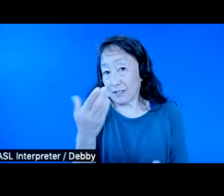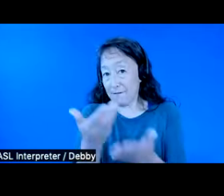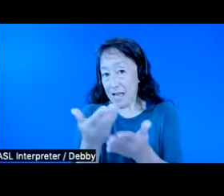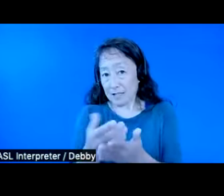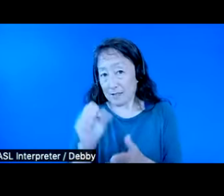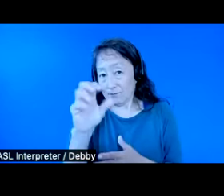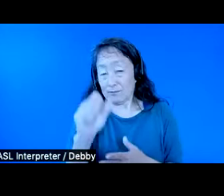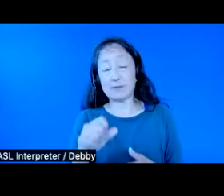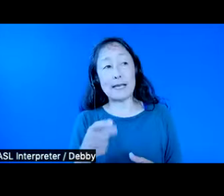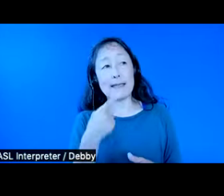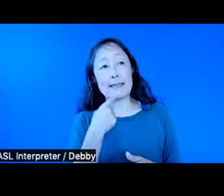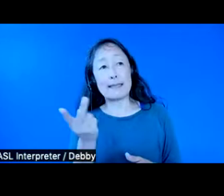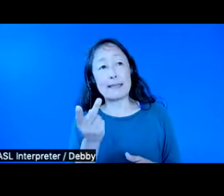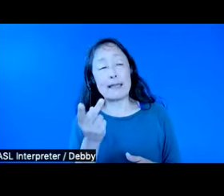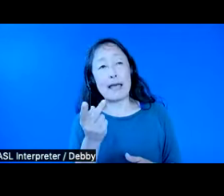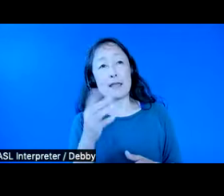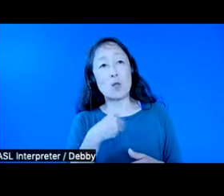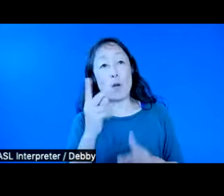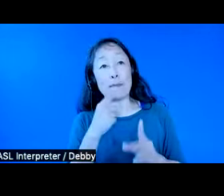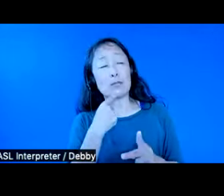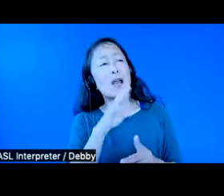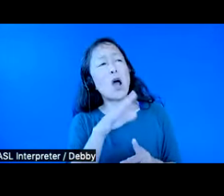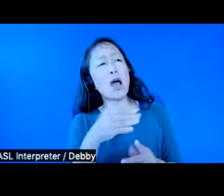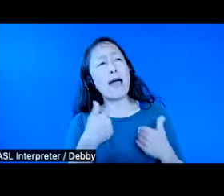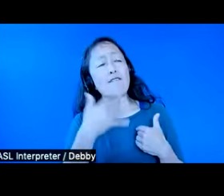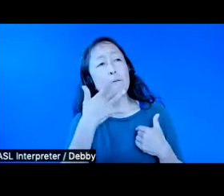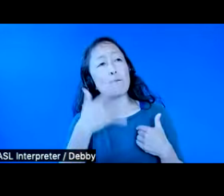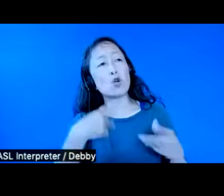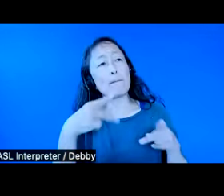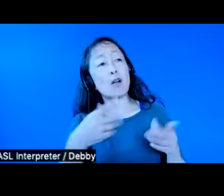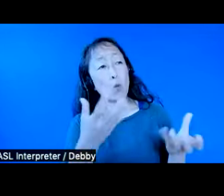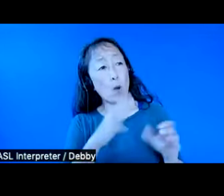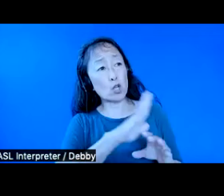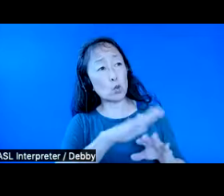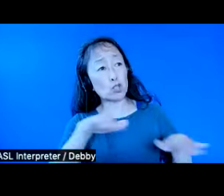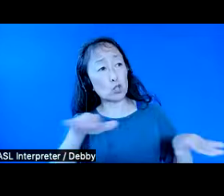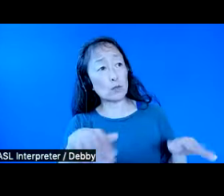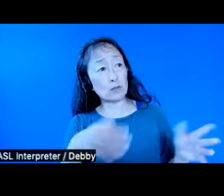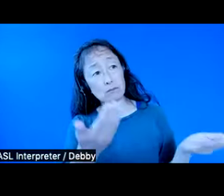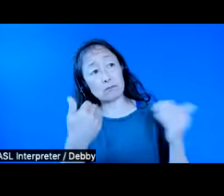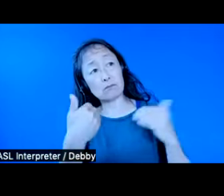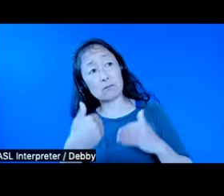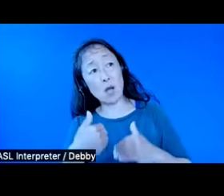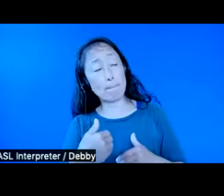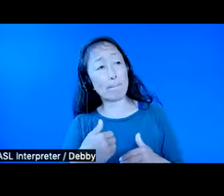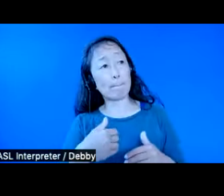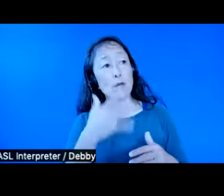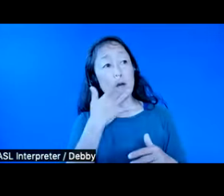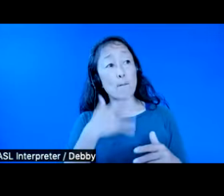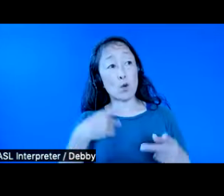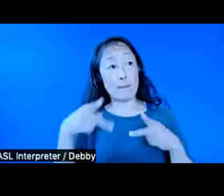and we would like your children to come to this birthday party celebration in the tribal community.